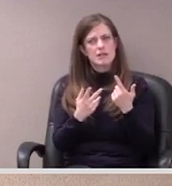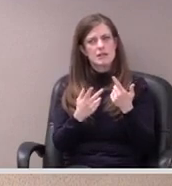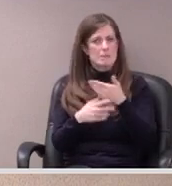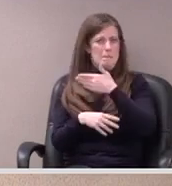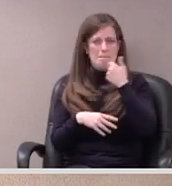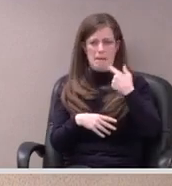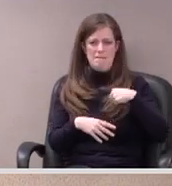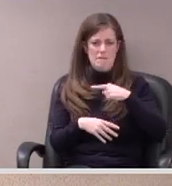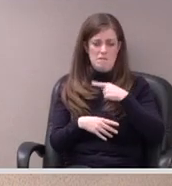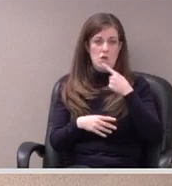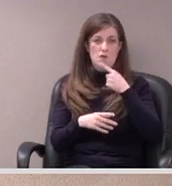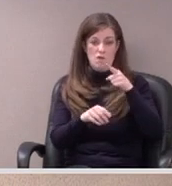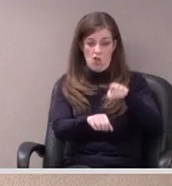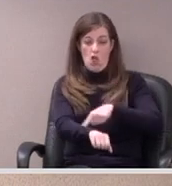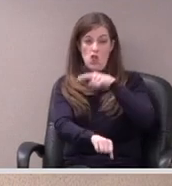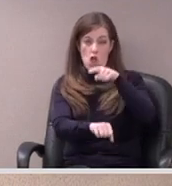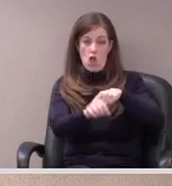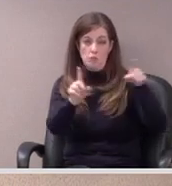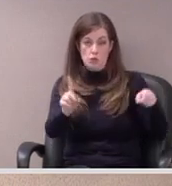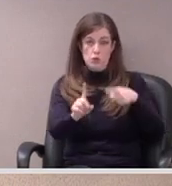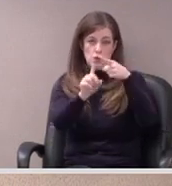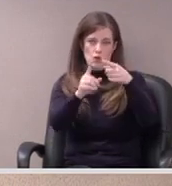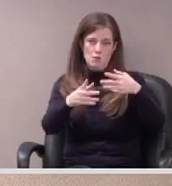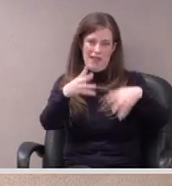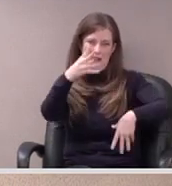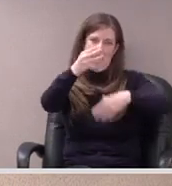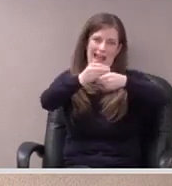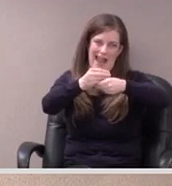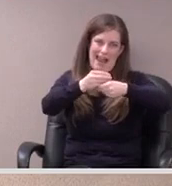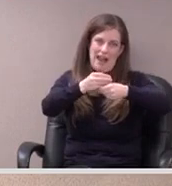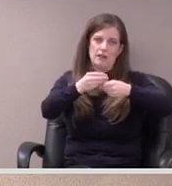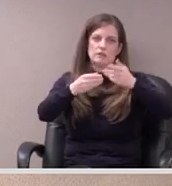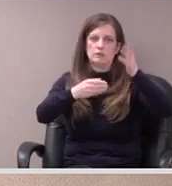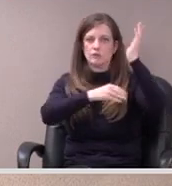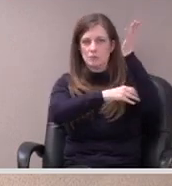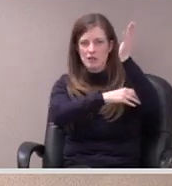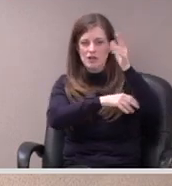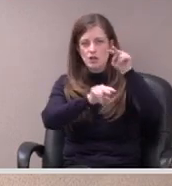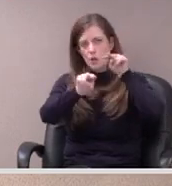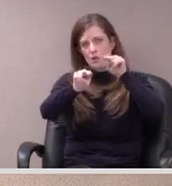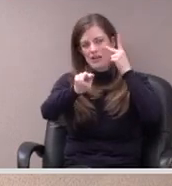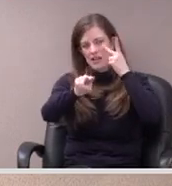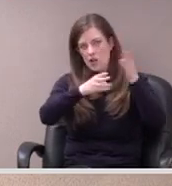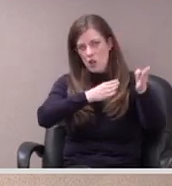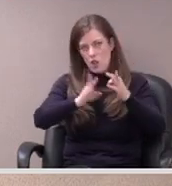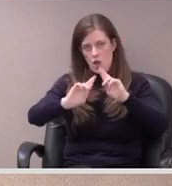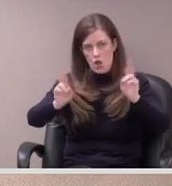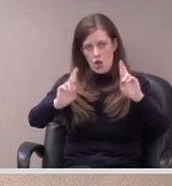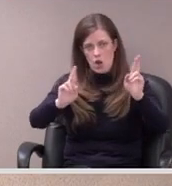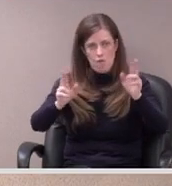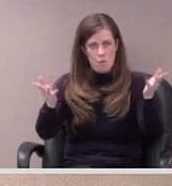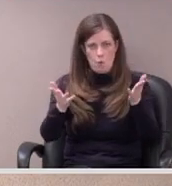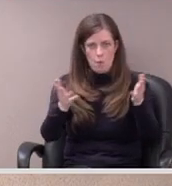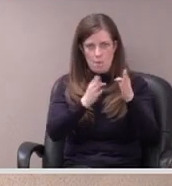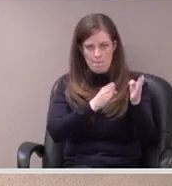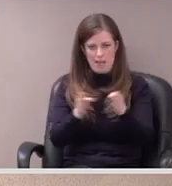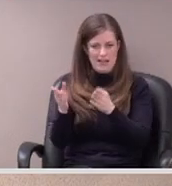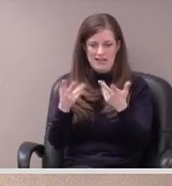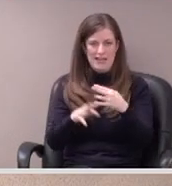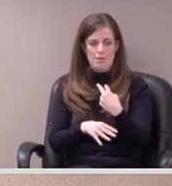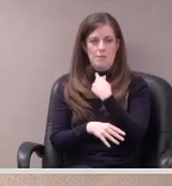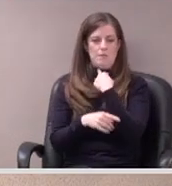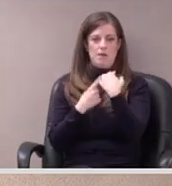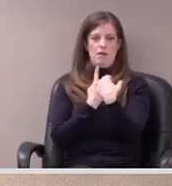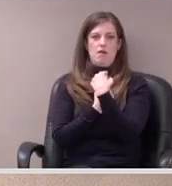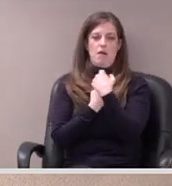these long-term goals up here on this presentation just so we can get an eye on what we're planning for. And I don't want to get caught by